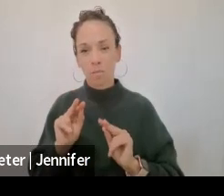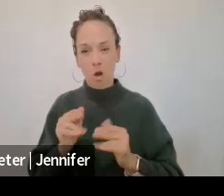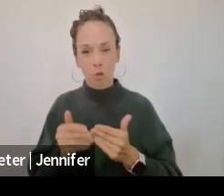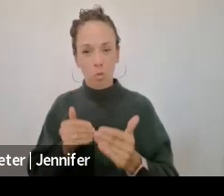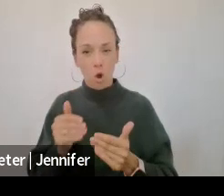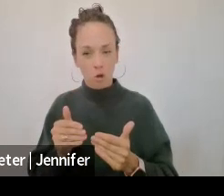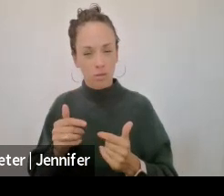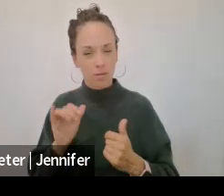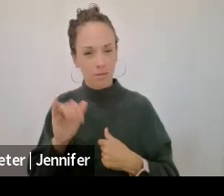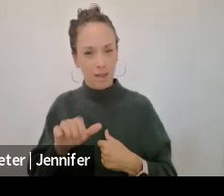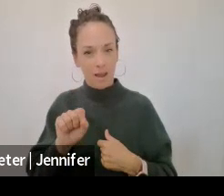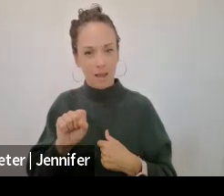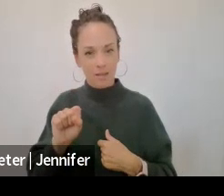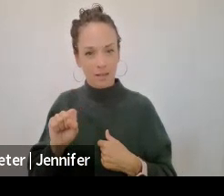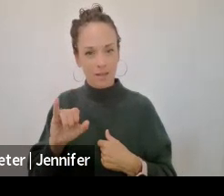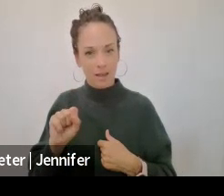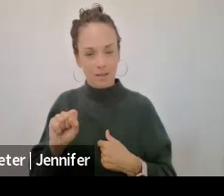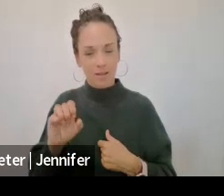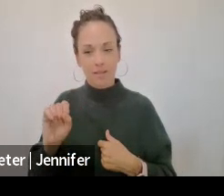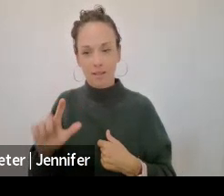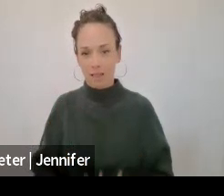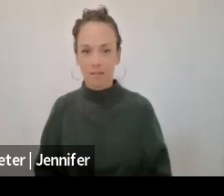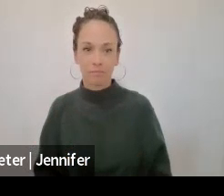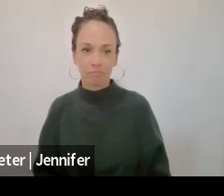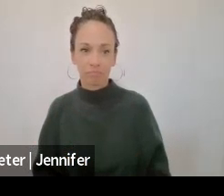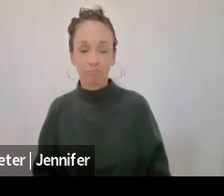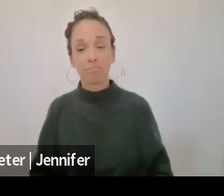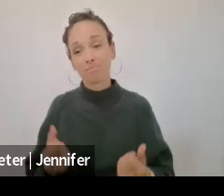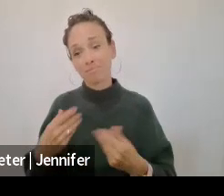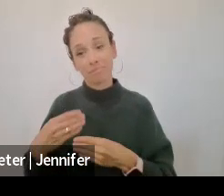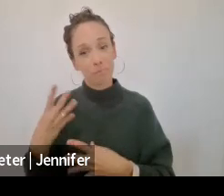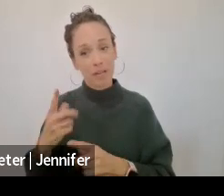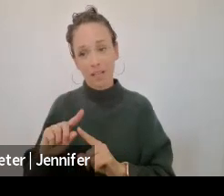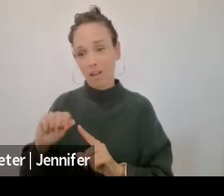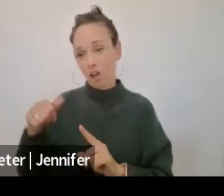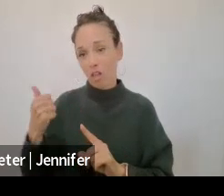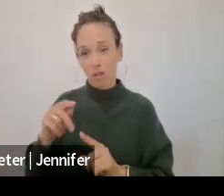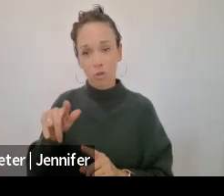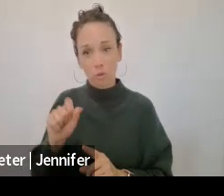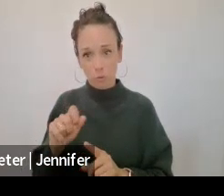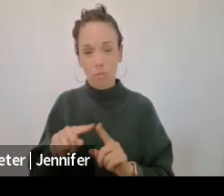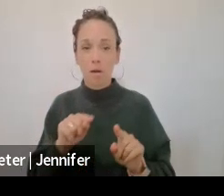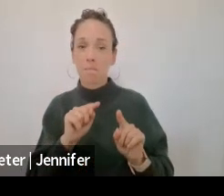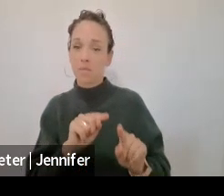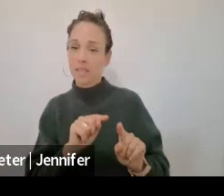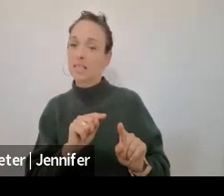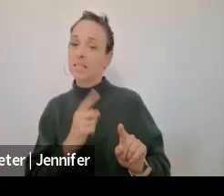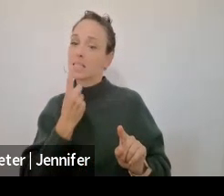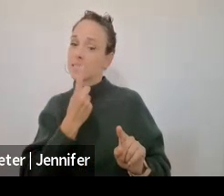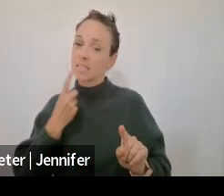scale. So that's a tool we're familiar with. There's a lot of different tools. I'm glad to say that ours is